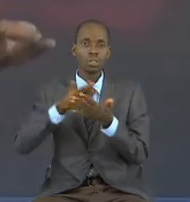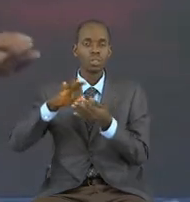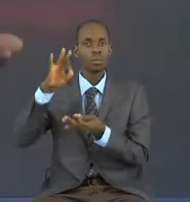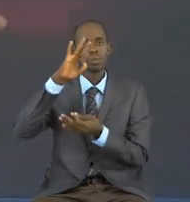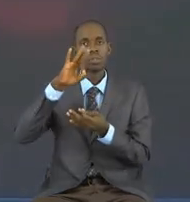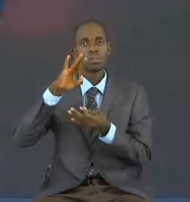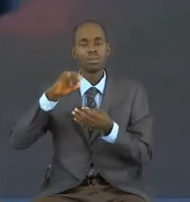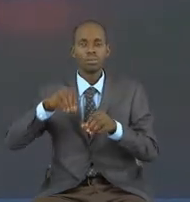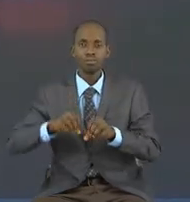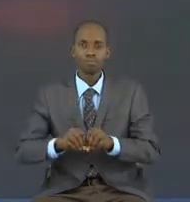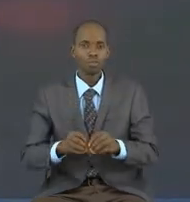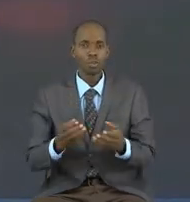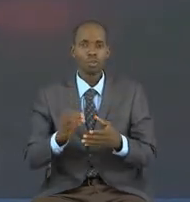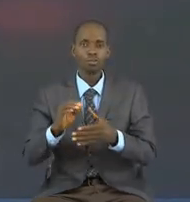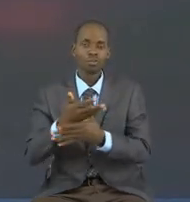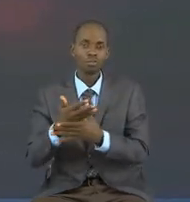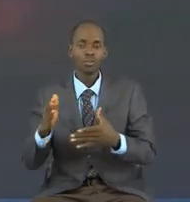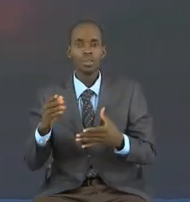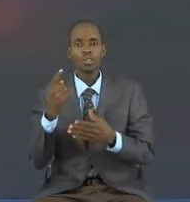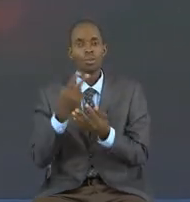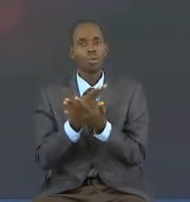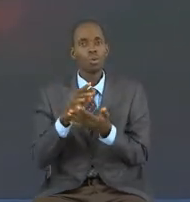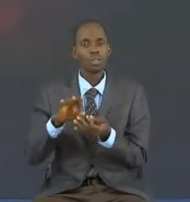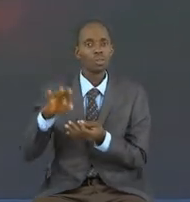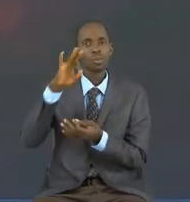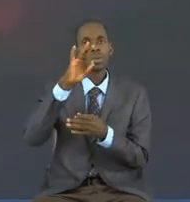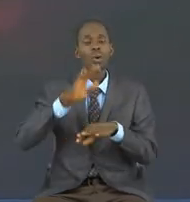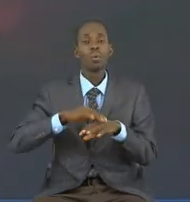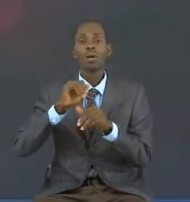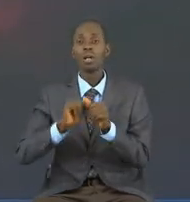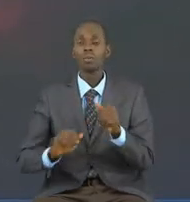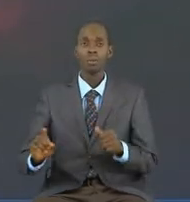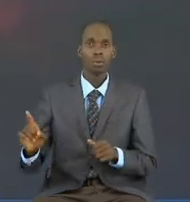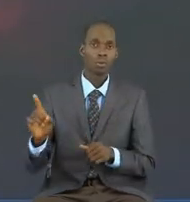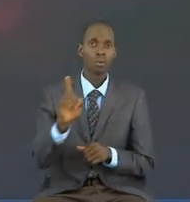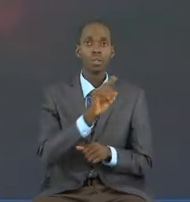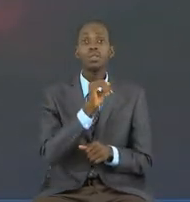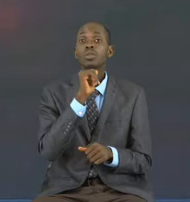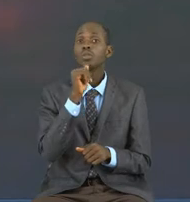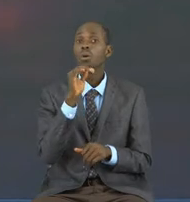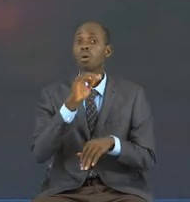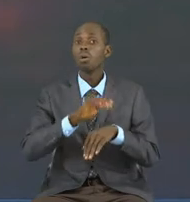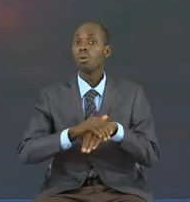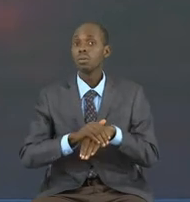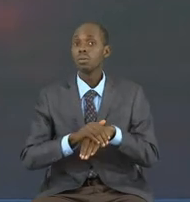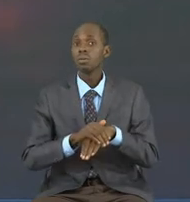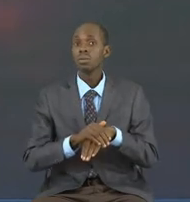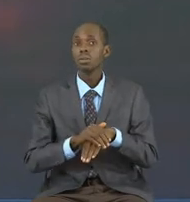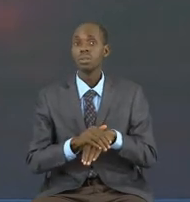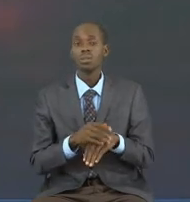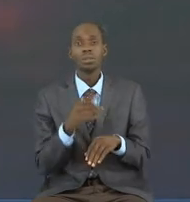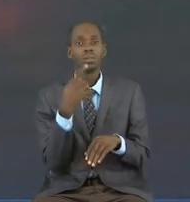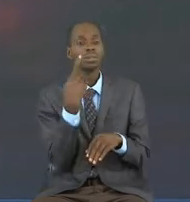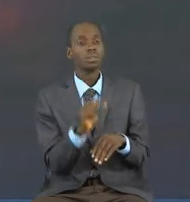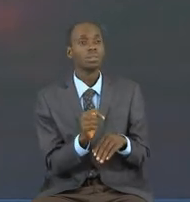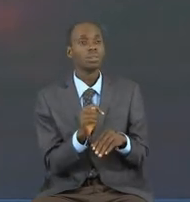the Holy Ghost upon every individual, not upon the constitution of the